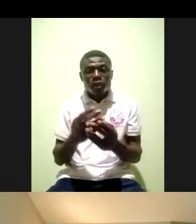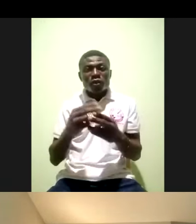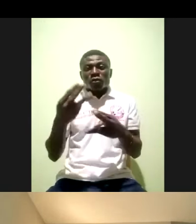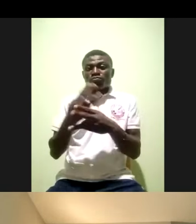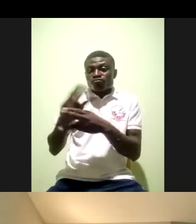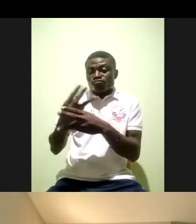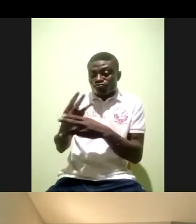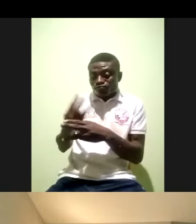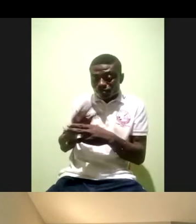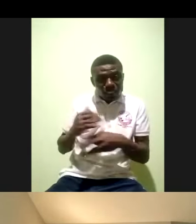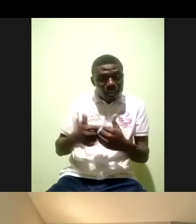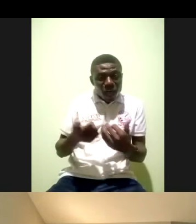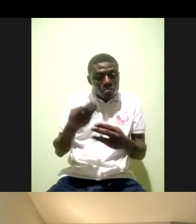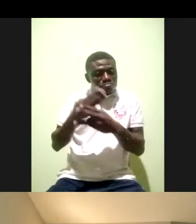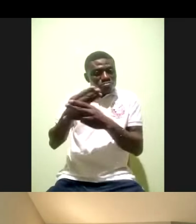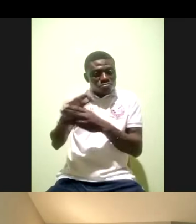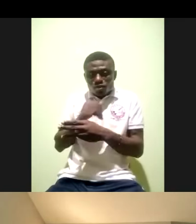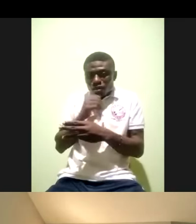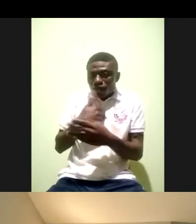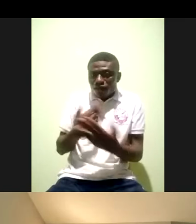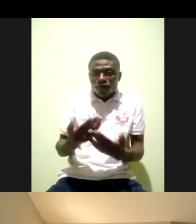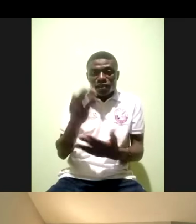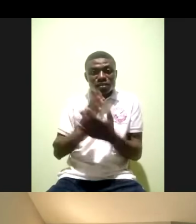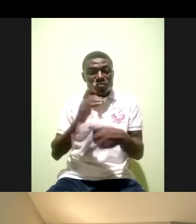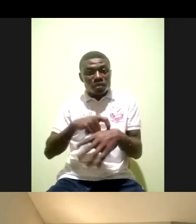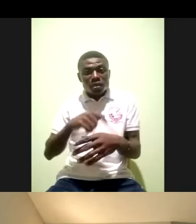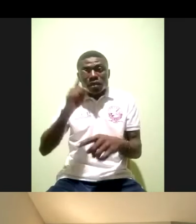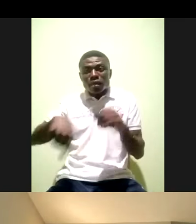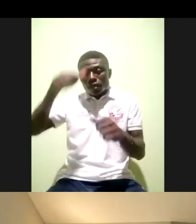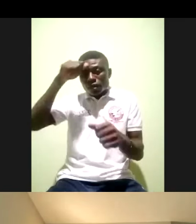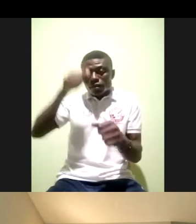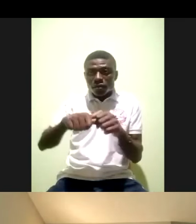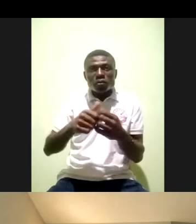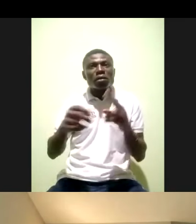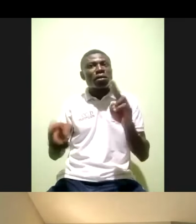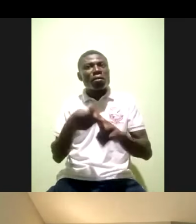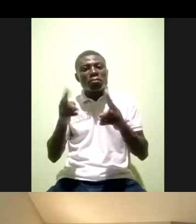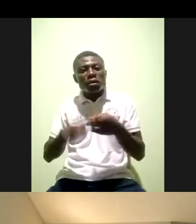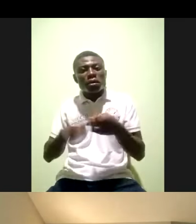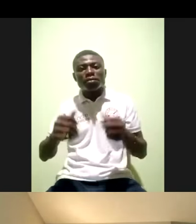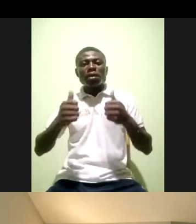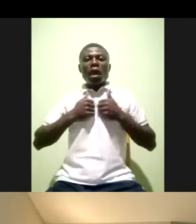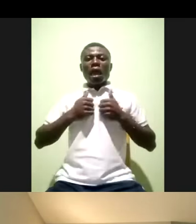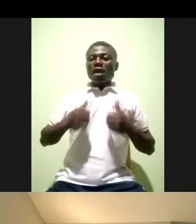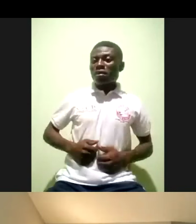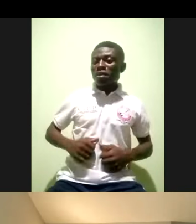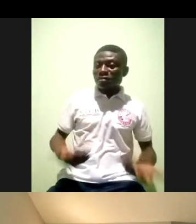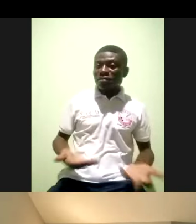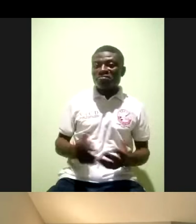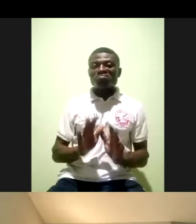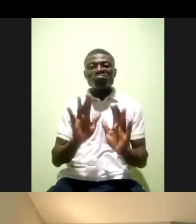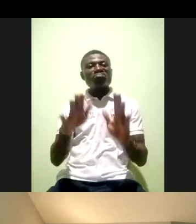there. So sometimes they can't remember friends' phone numbers or addresses. They may avoid